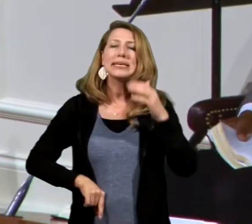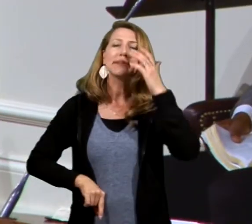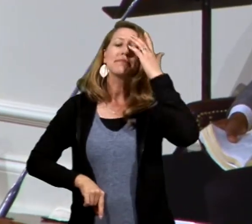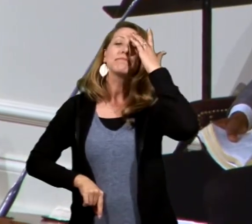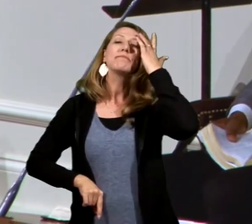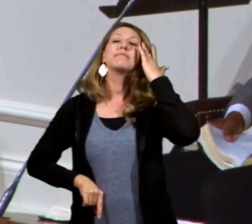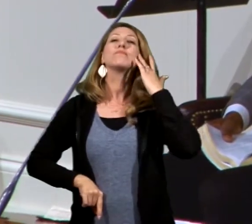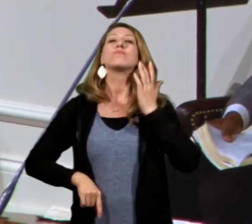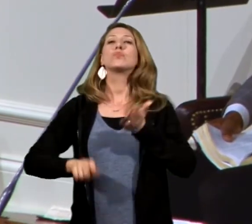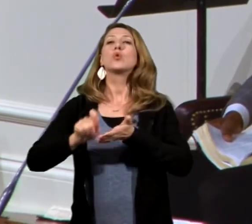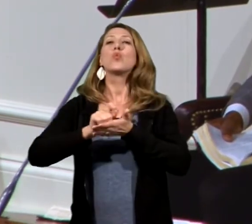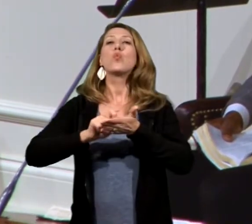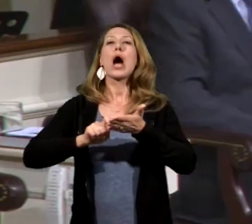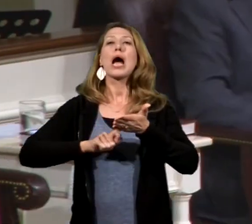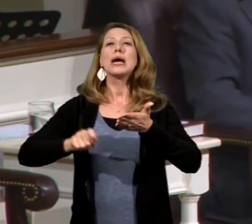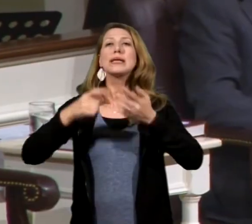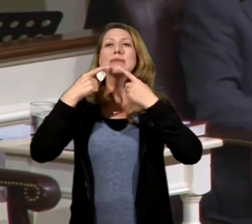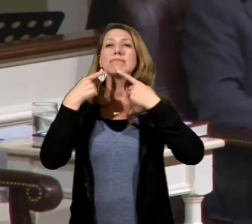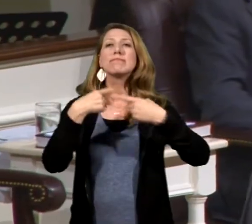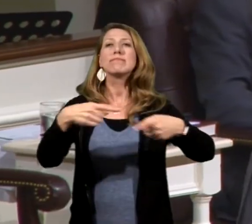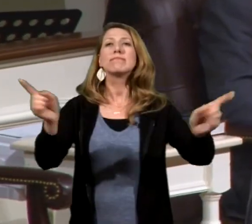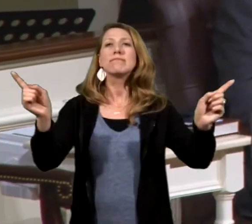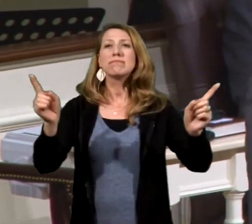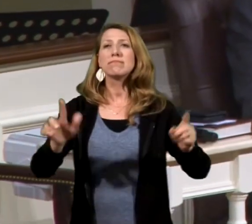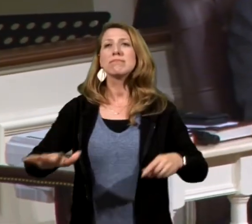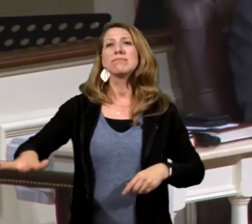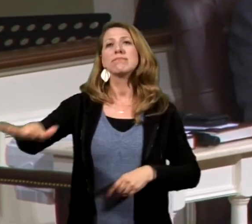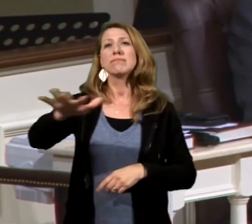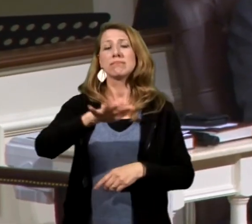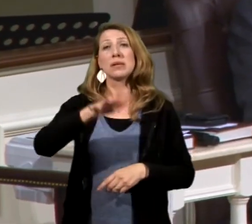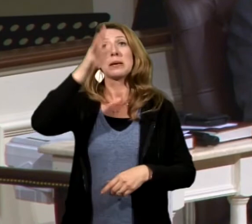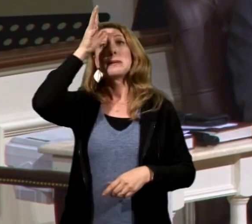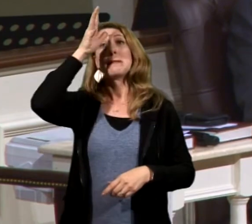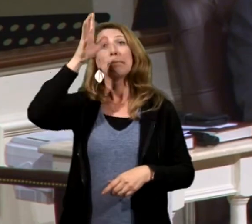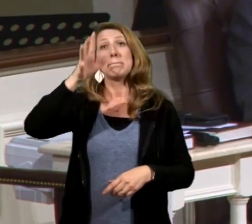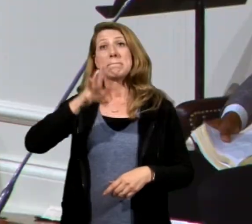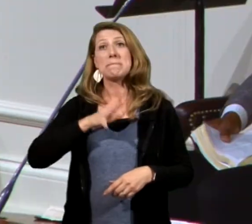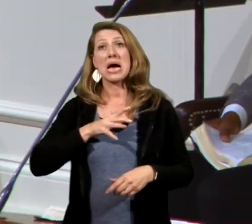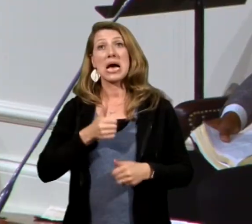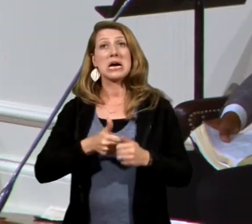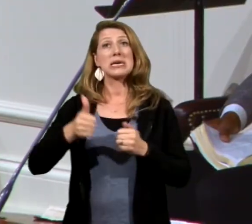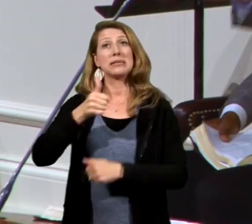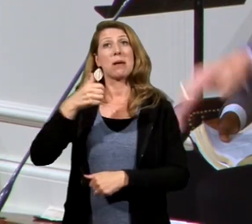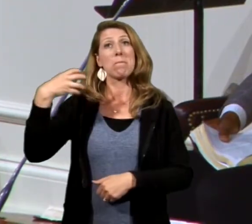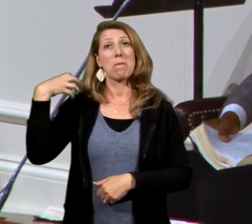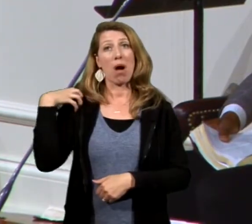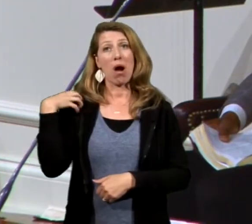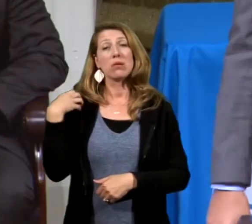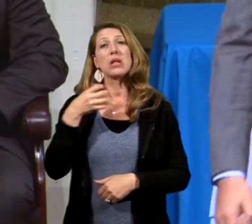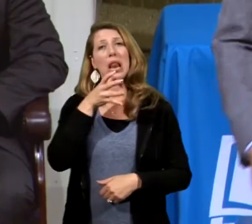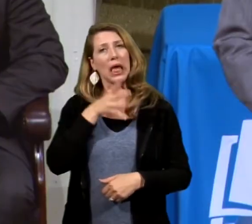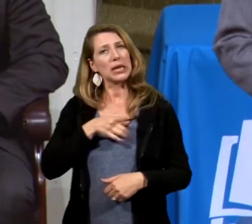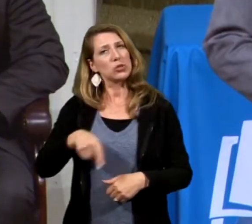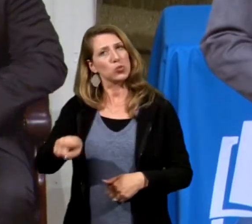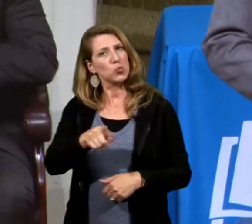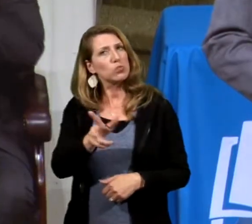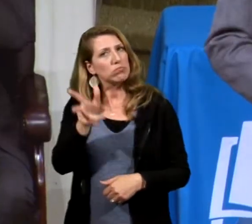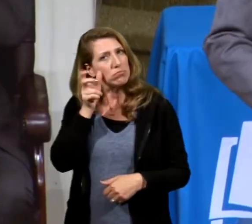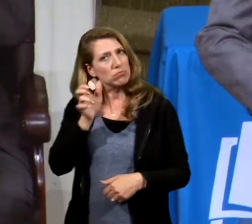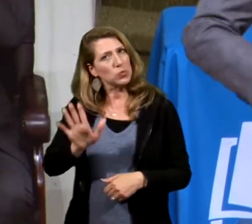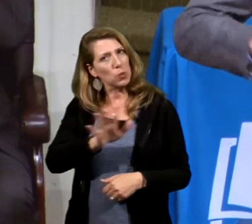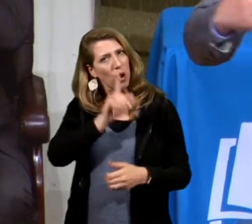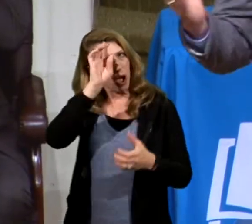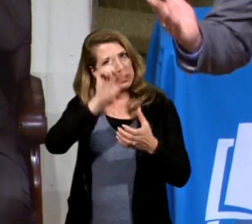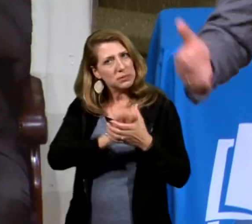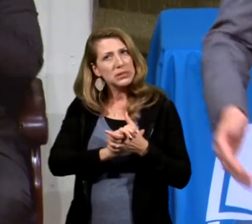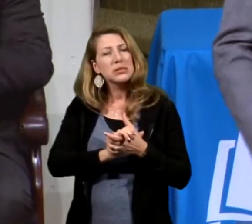a writing to go out among the provinces that men are the boss and ladies should listen to the man.